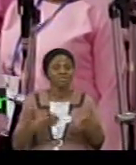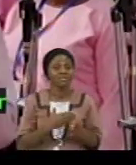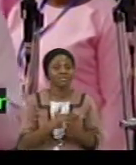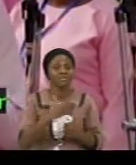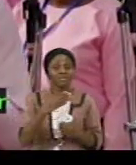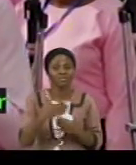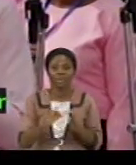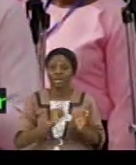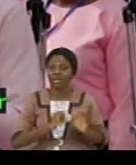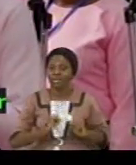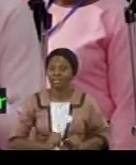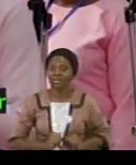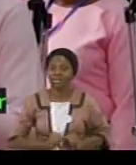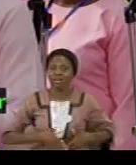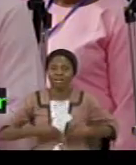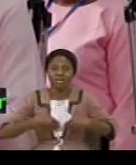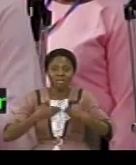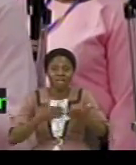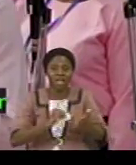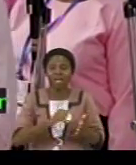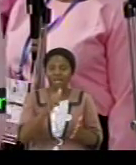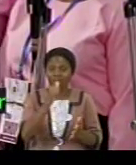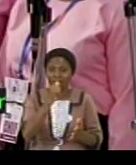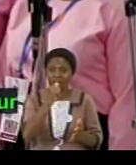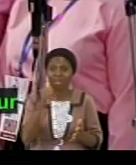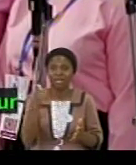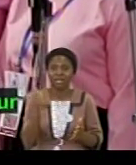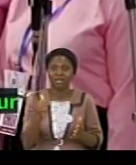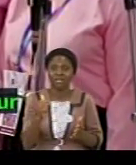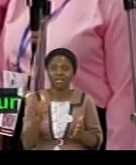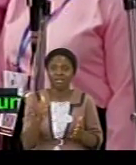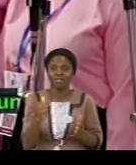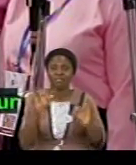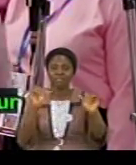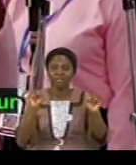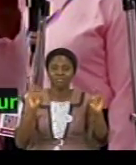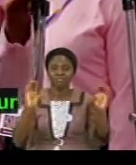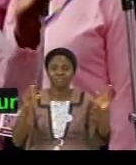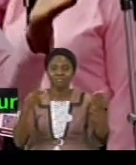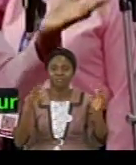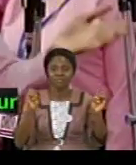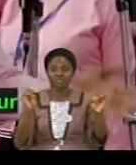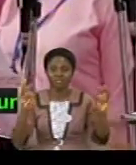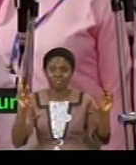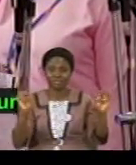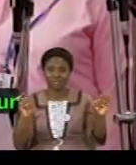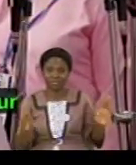yours. I confess I'm a schemer. Lord, I need a